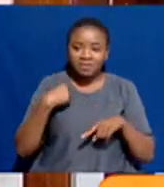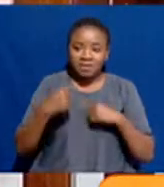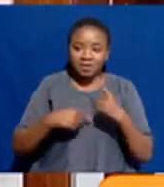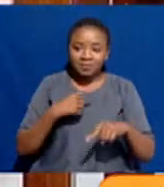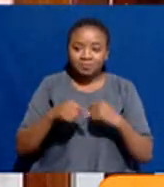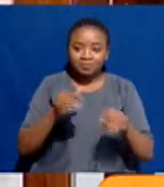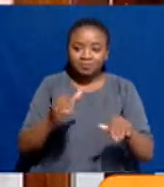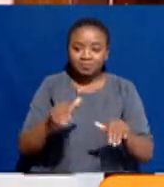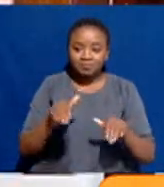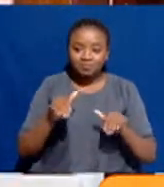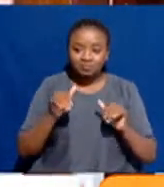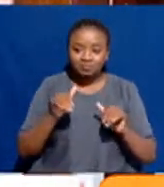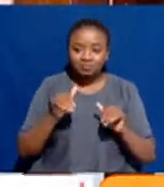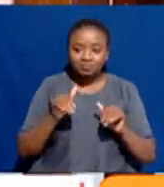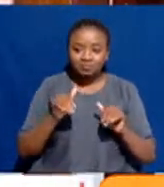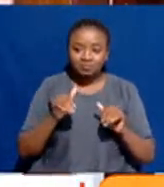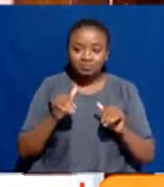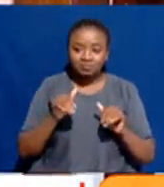for